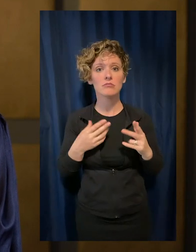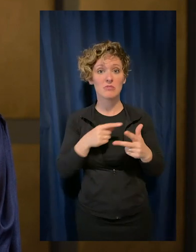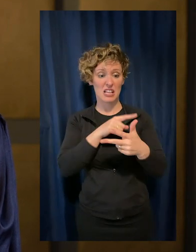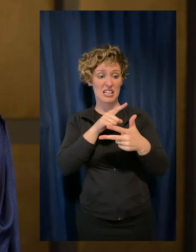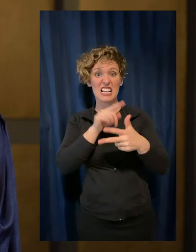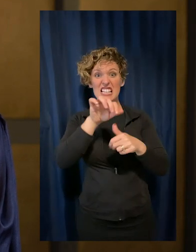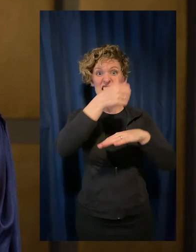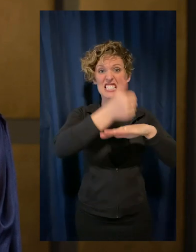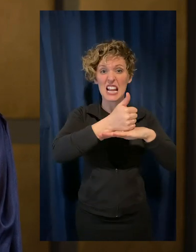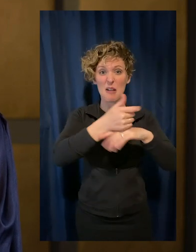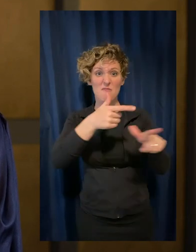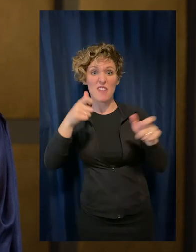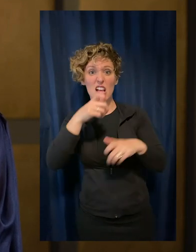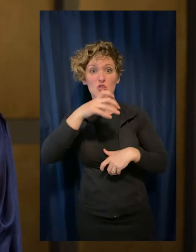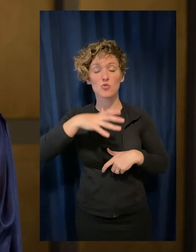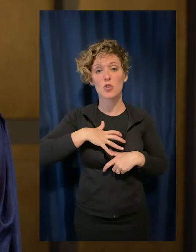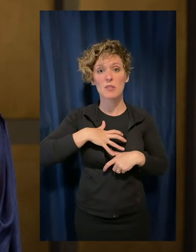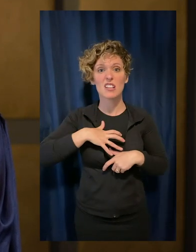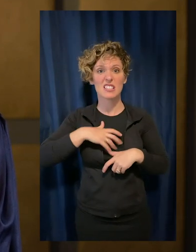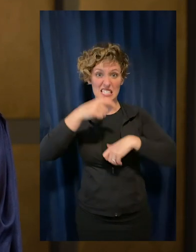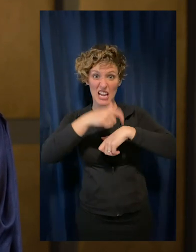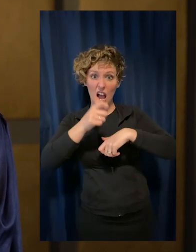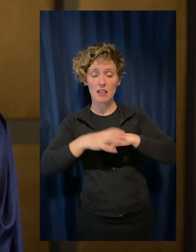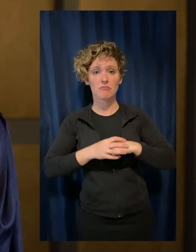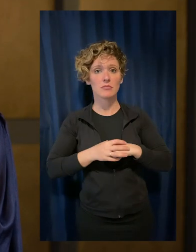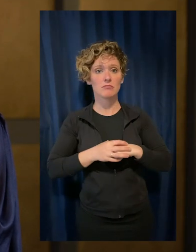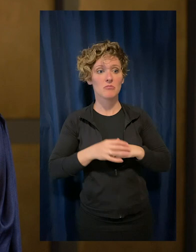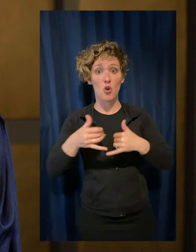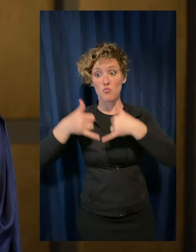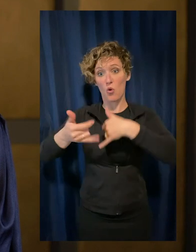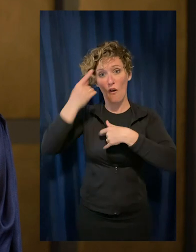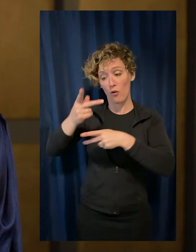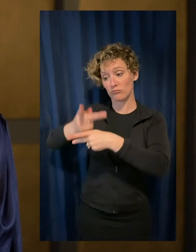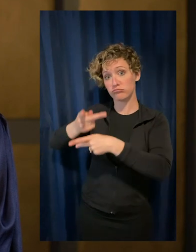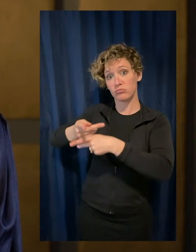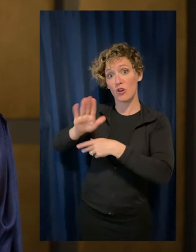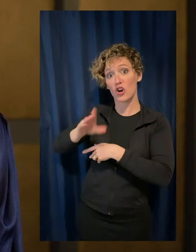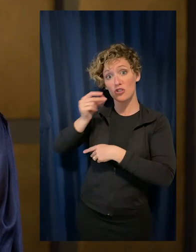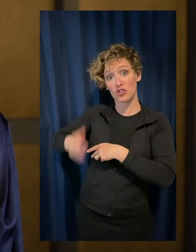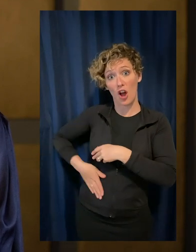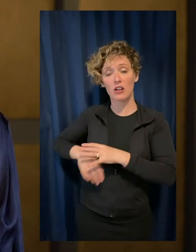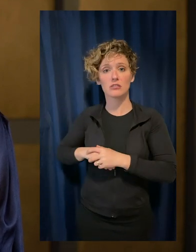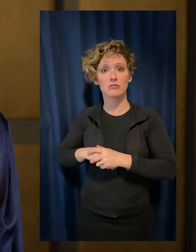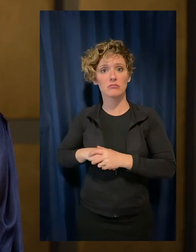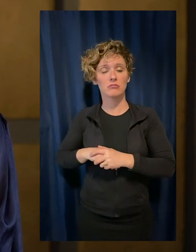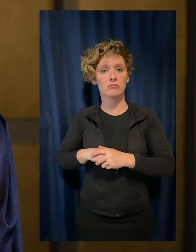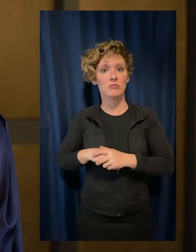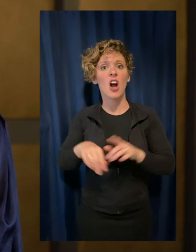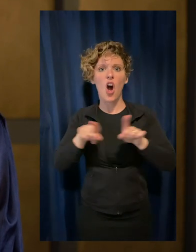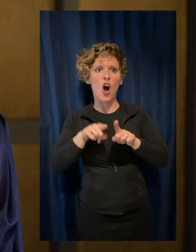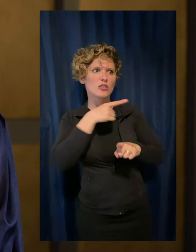record, along with having numerous awards for the care of her dogs. Dee Dee has held the most inspirational award as